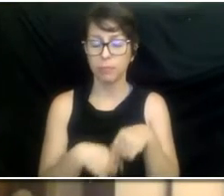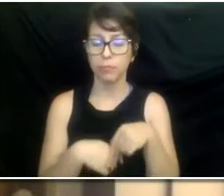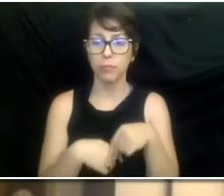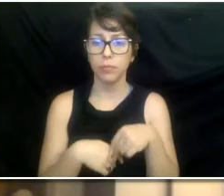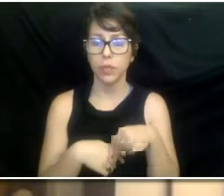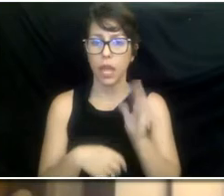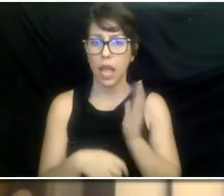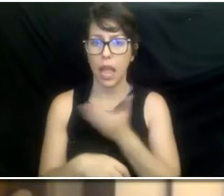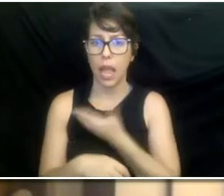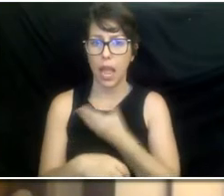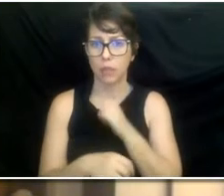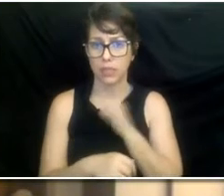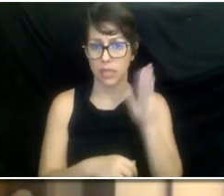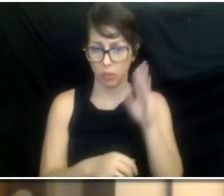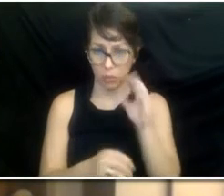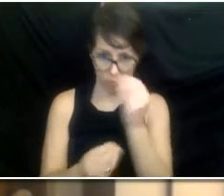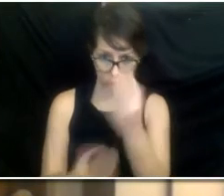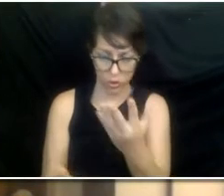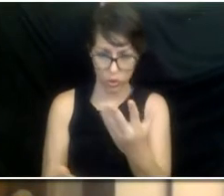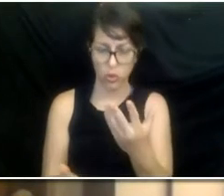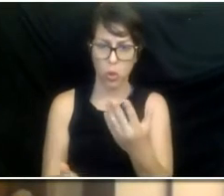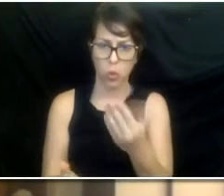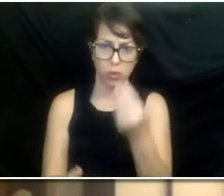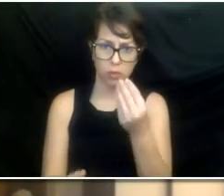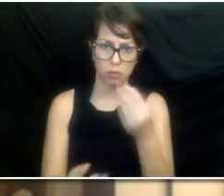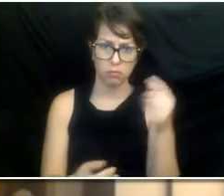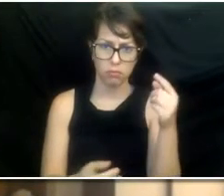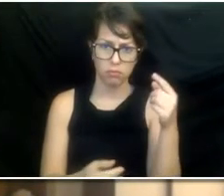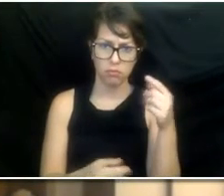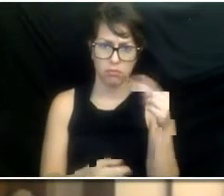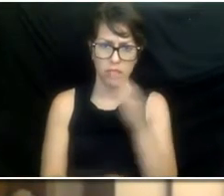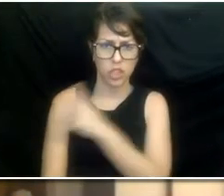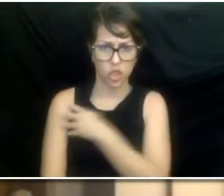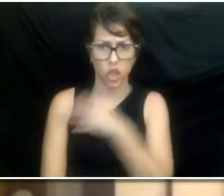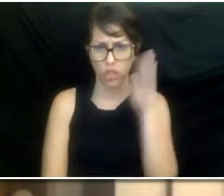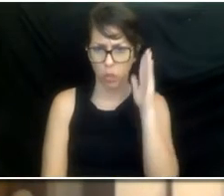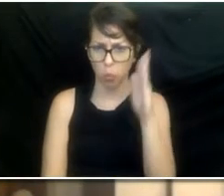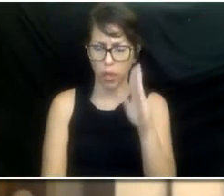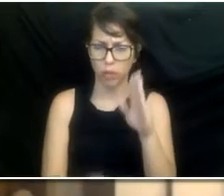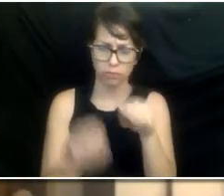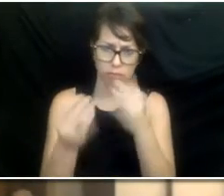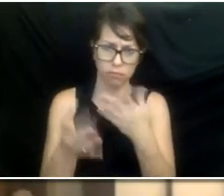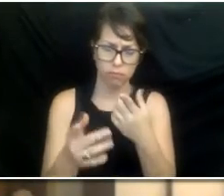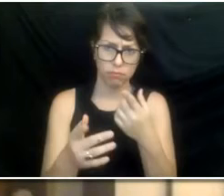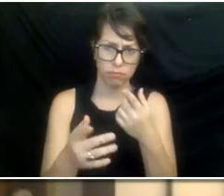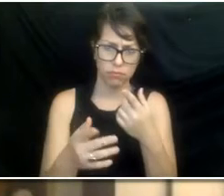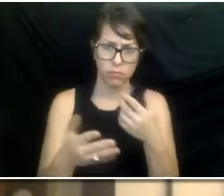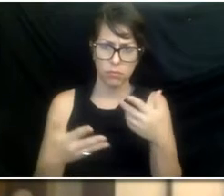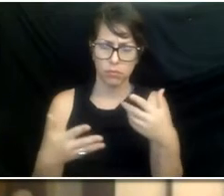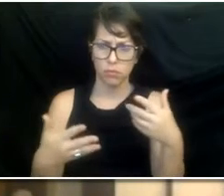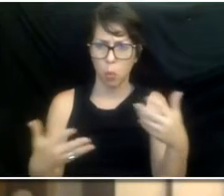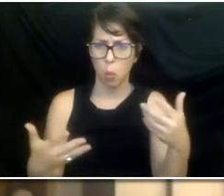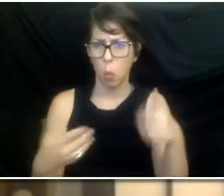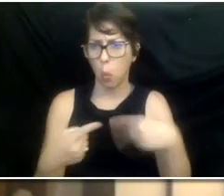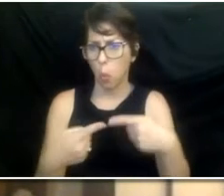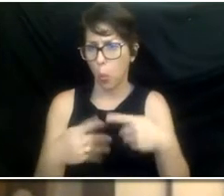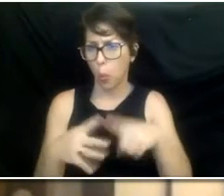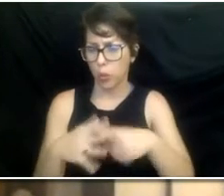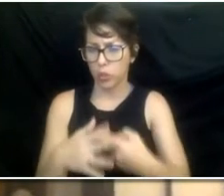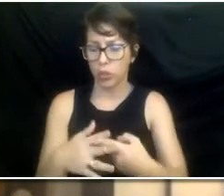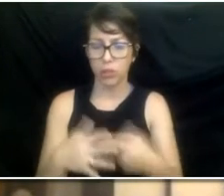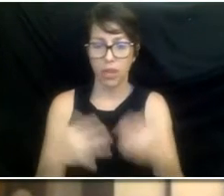your testimony so we will start with testimony the first three p the first four panelists